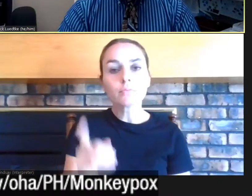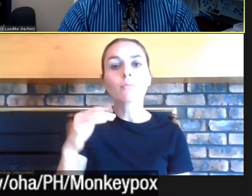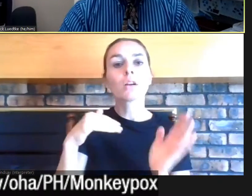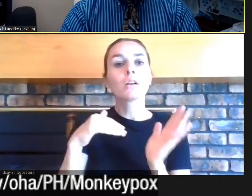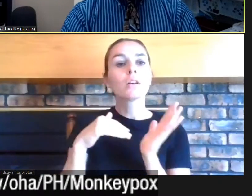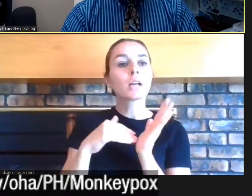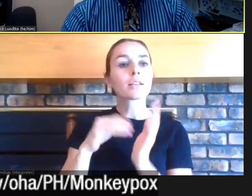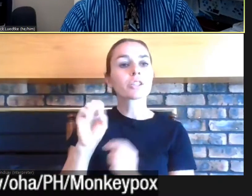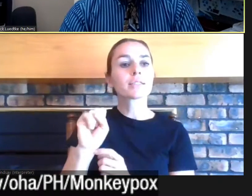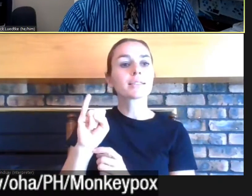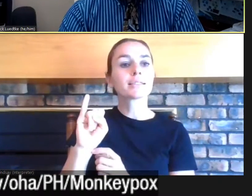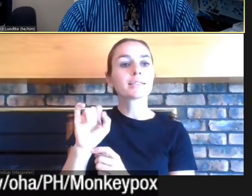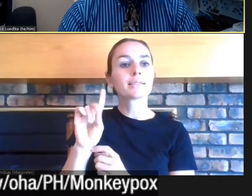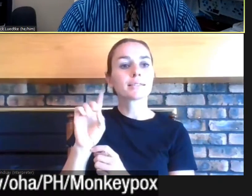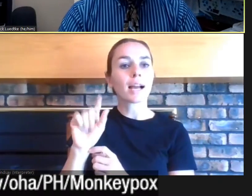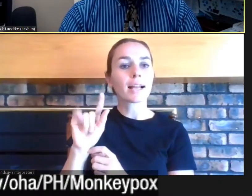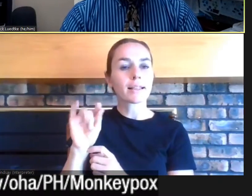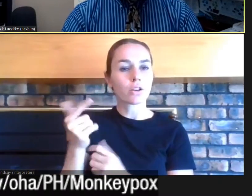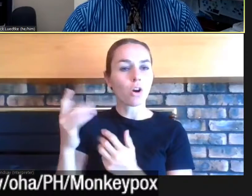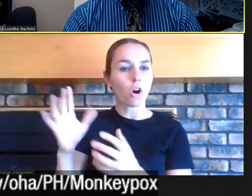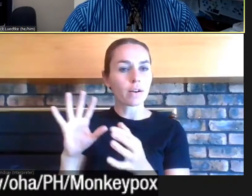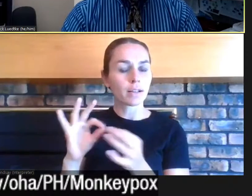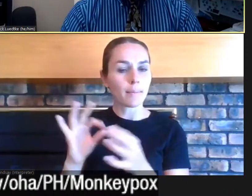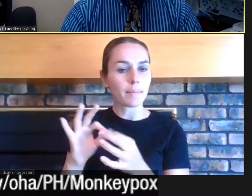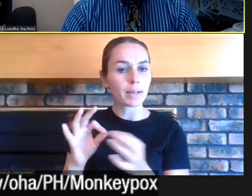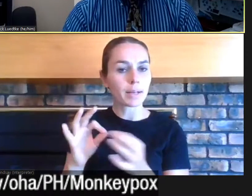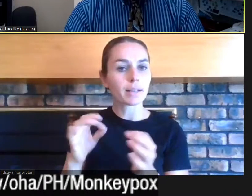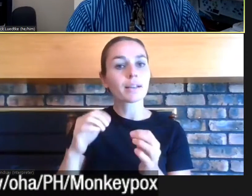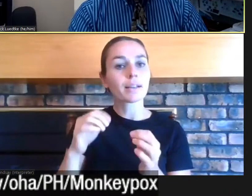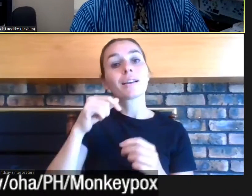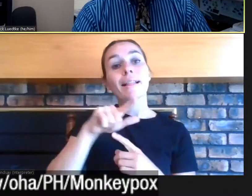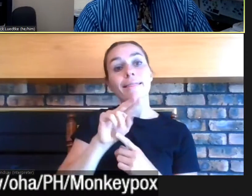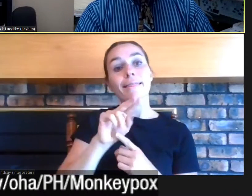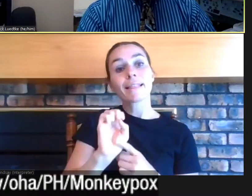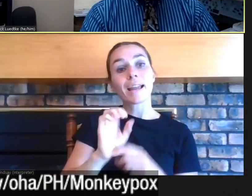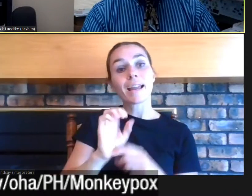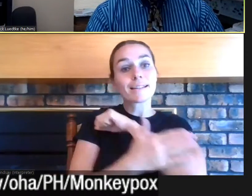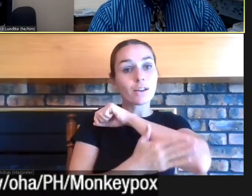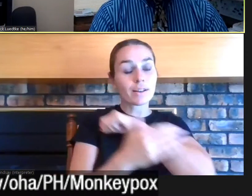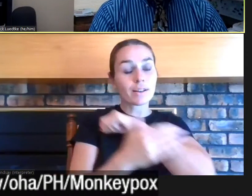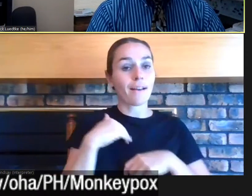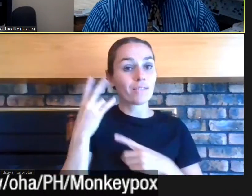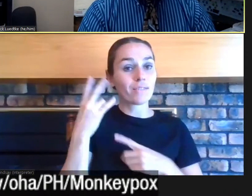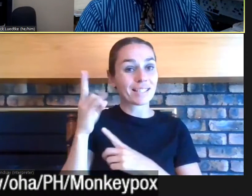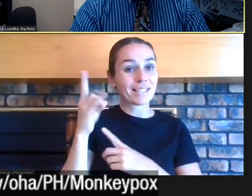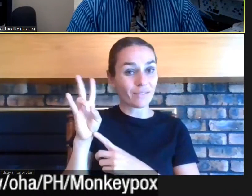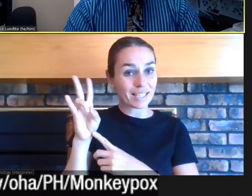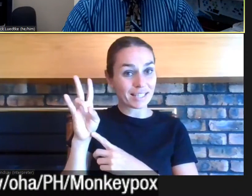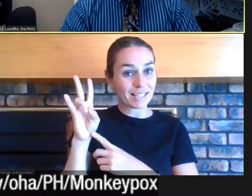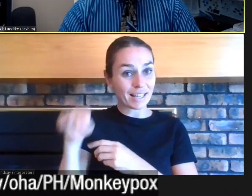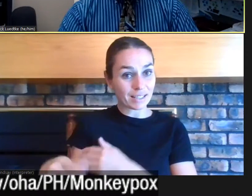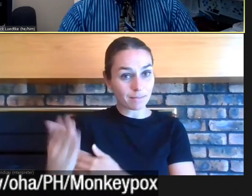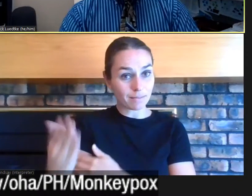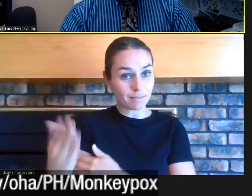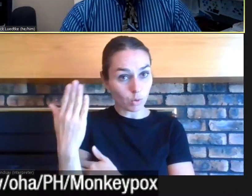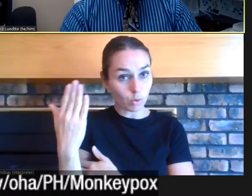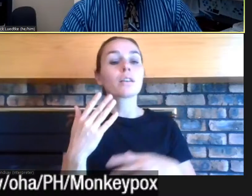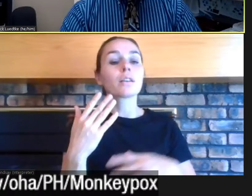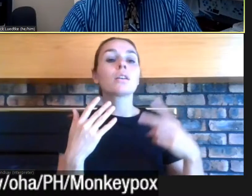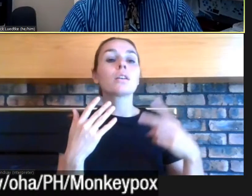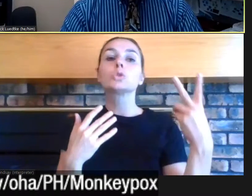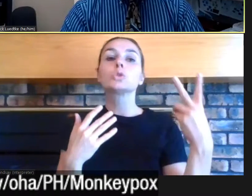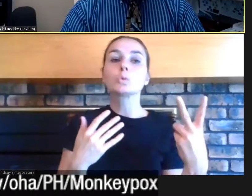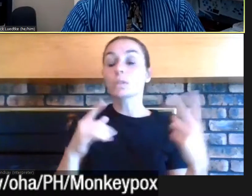noted, Lane County has 17 cases as of this morning, 15 of which are confirmed, 2 of which are presumptive. And I must